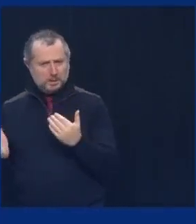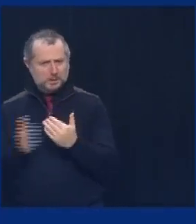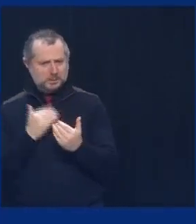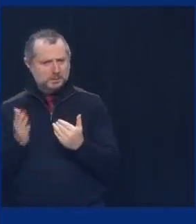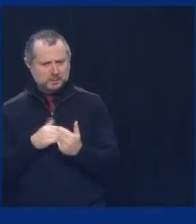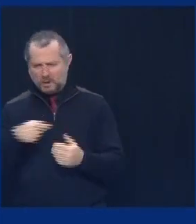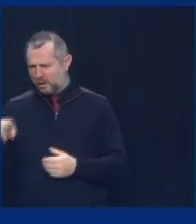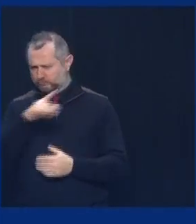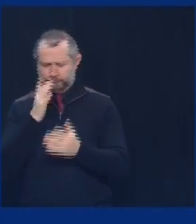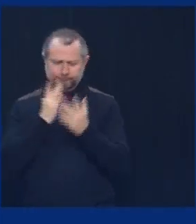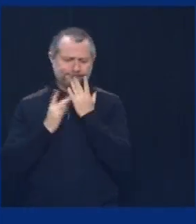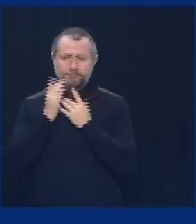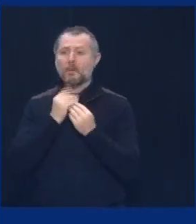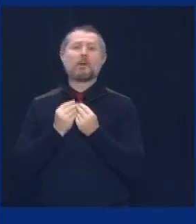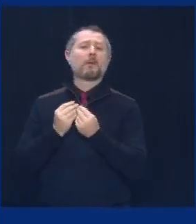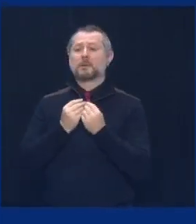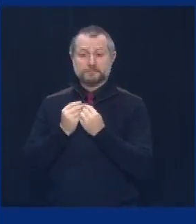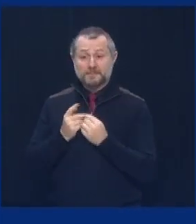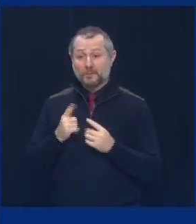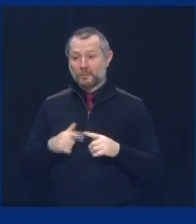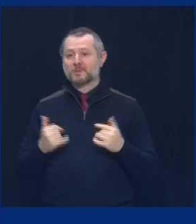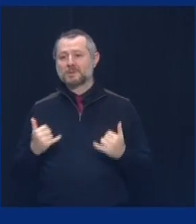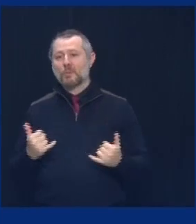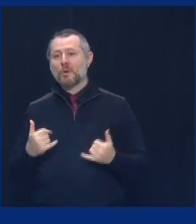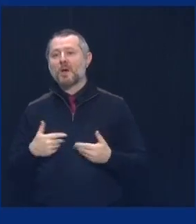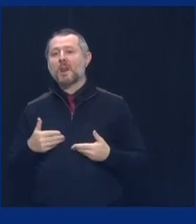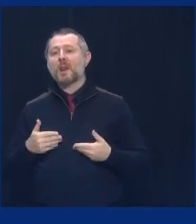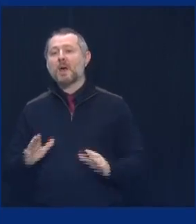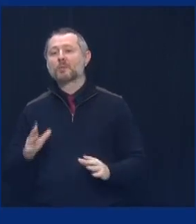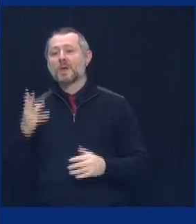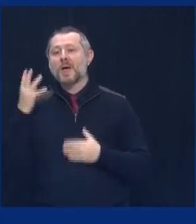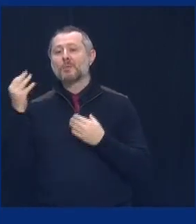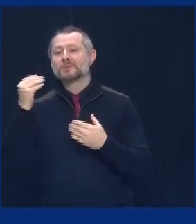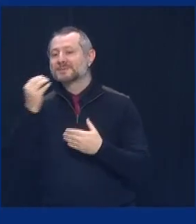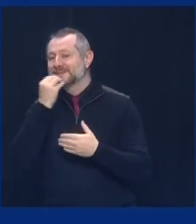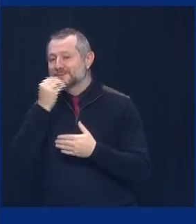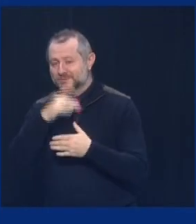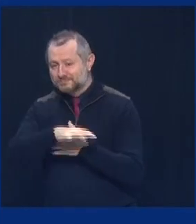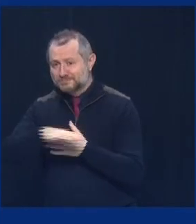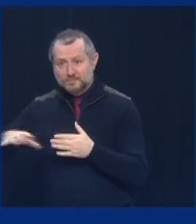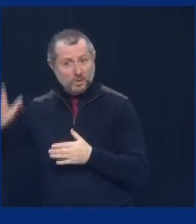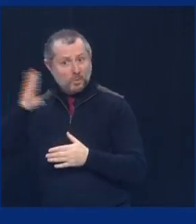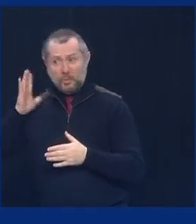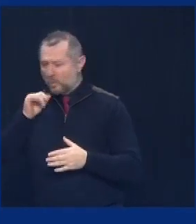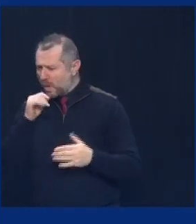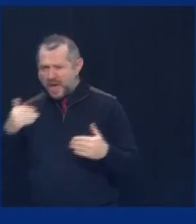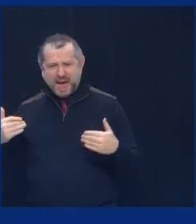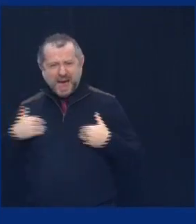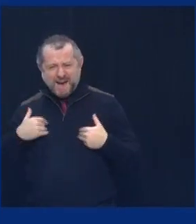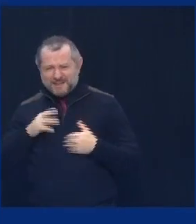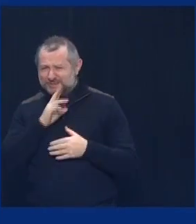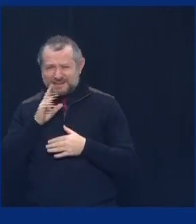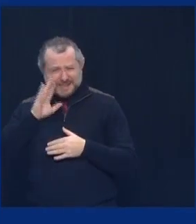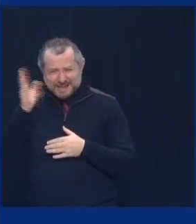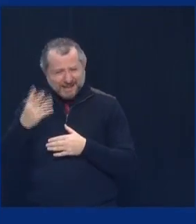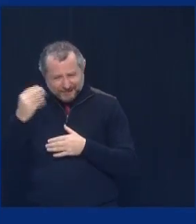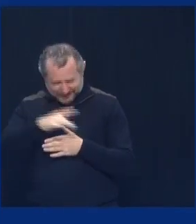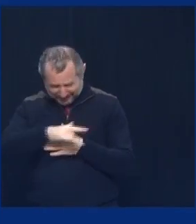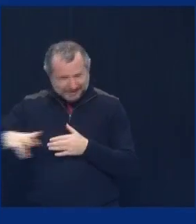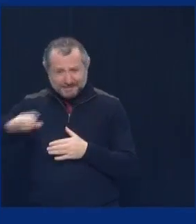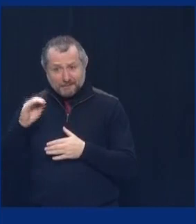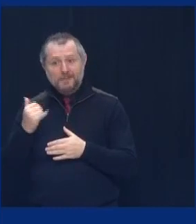the addition of the outdoor dining that did not exist before, and you have all sorts